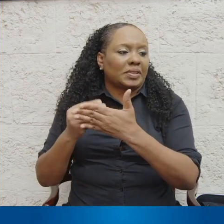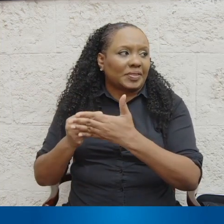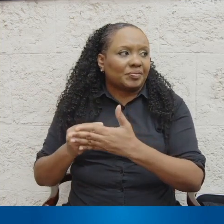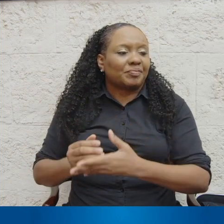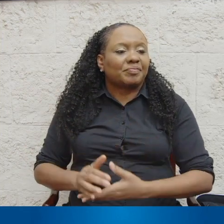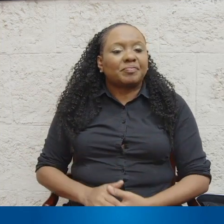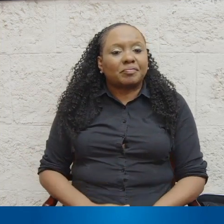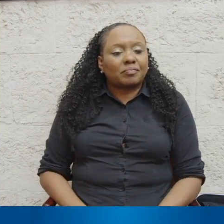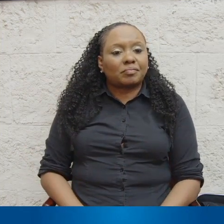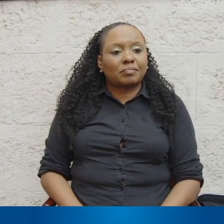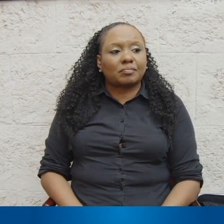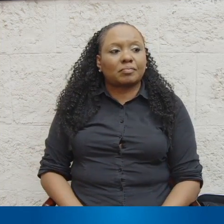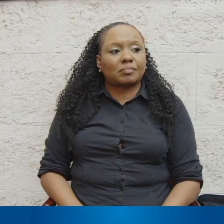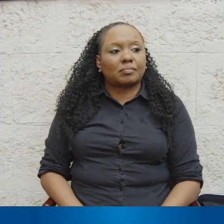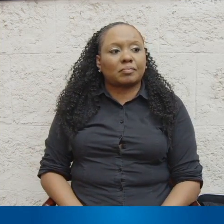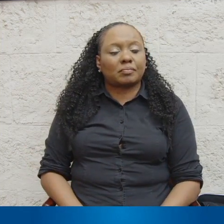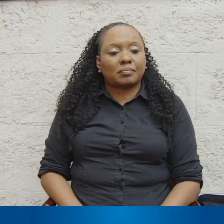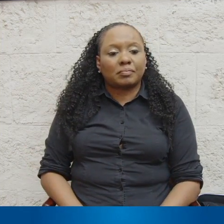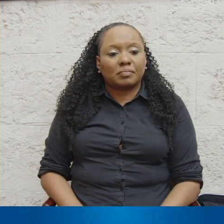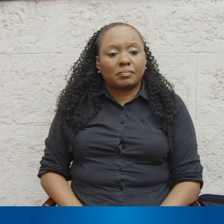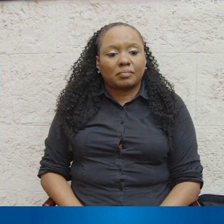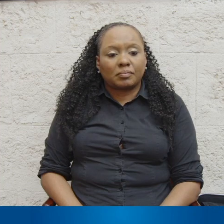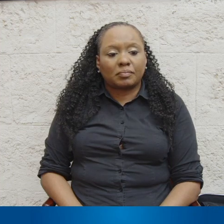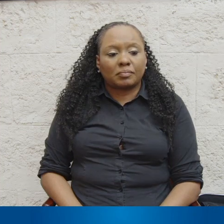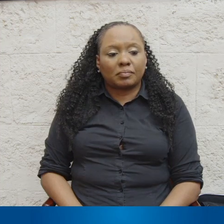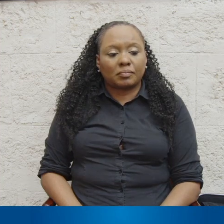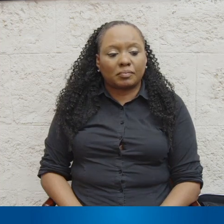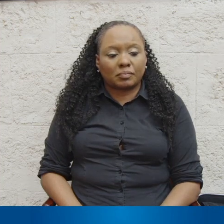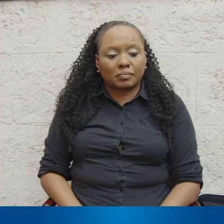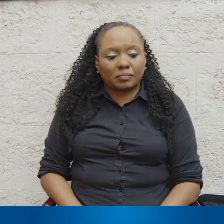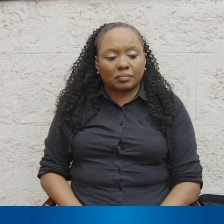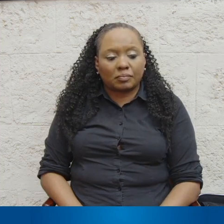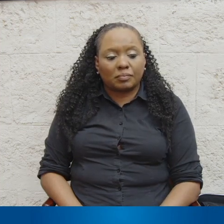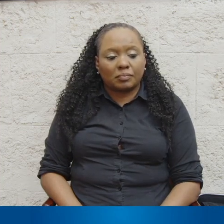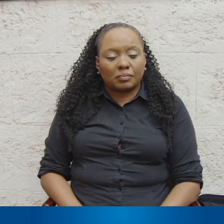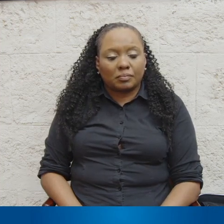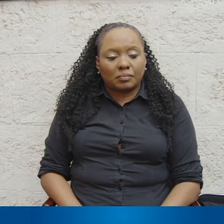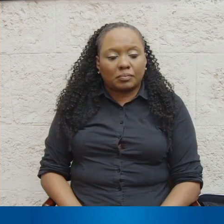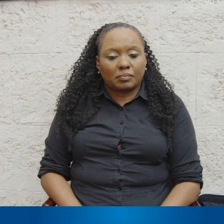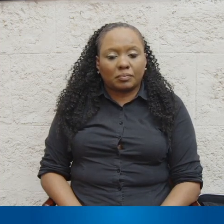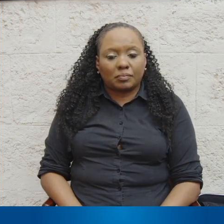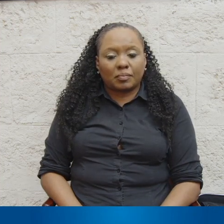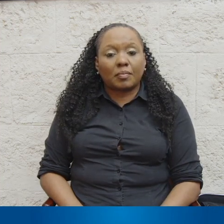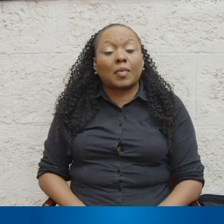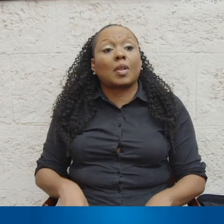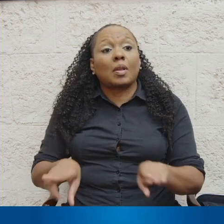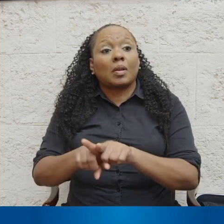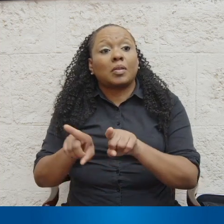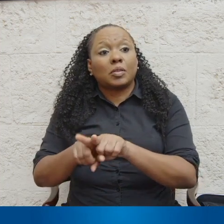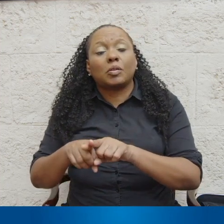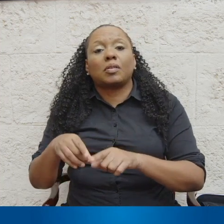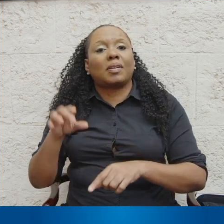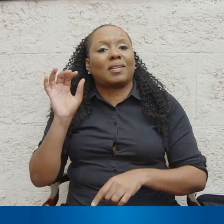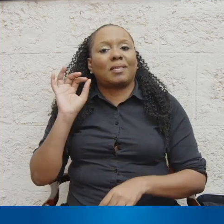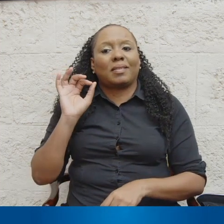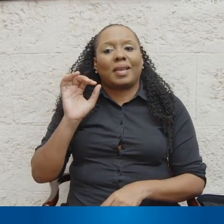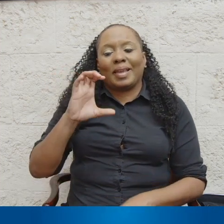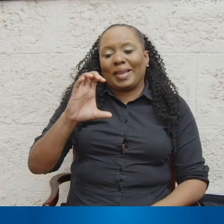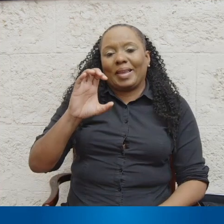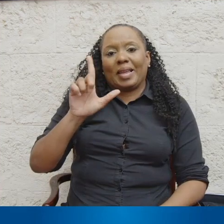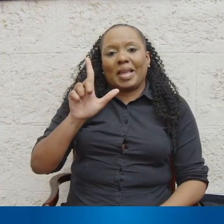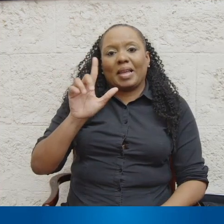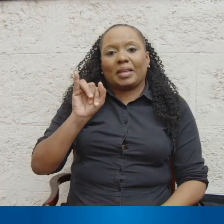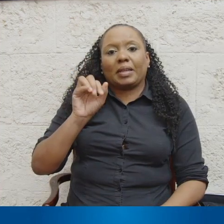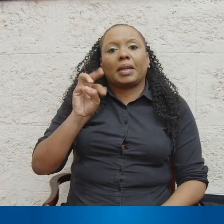As well, in the context, Minister Abrams, if I can just add in relation to the Blue-Green Climate Bank, this is extremely innovative. What